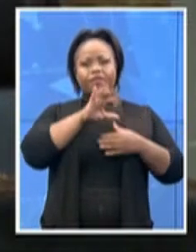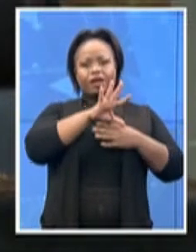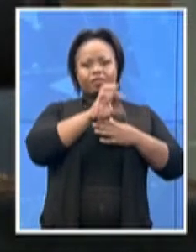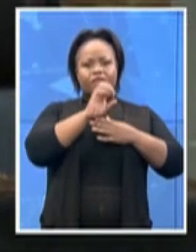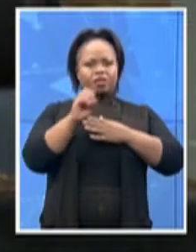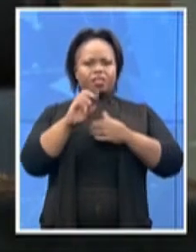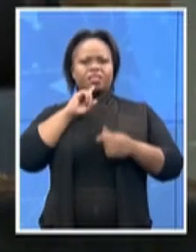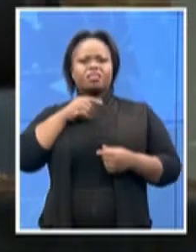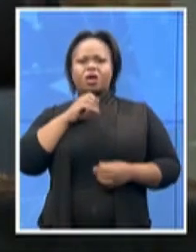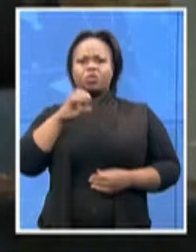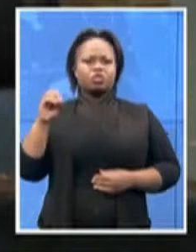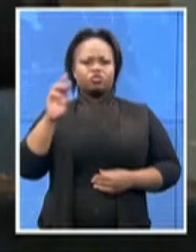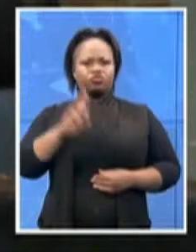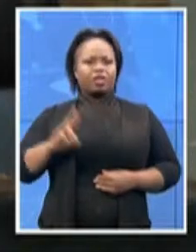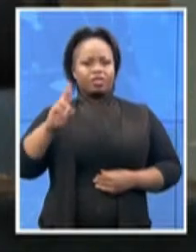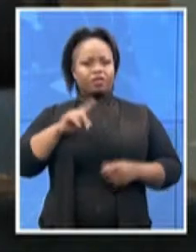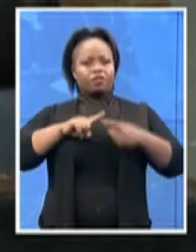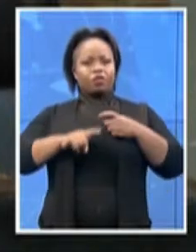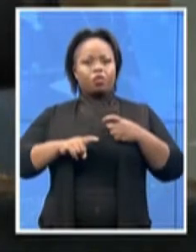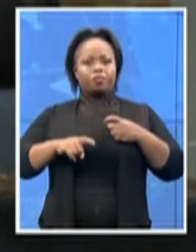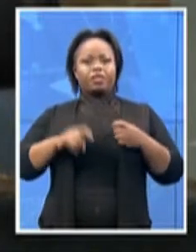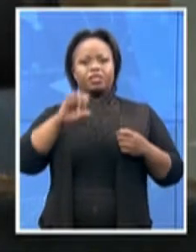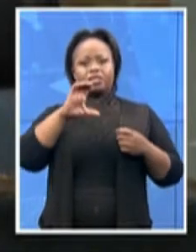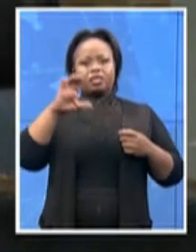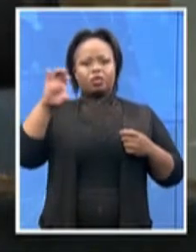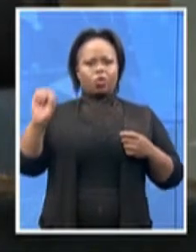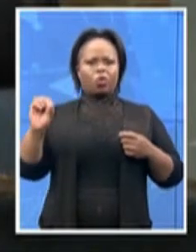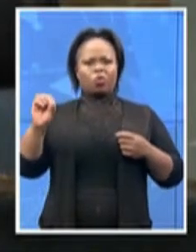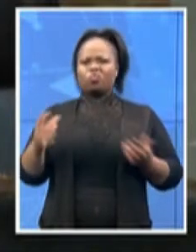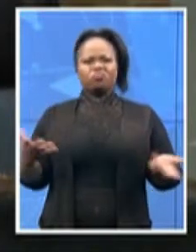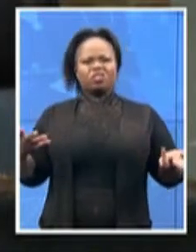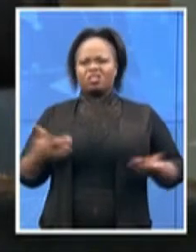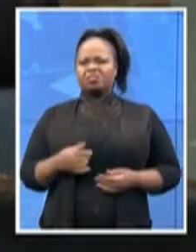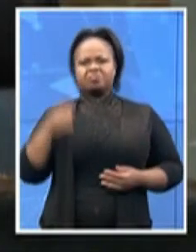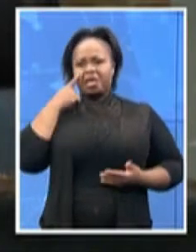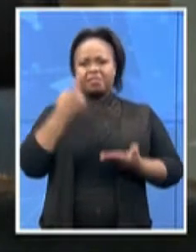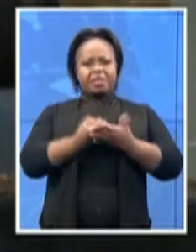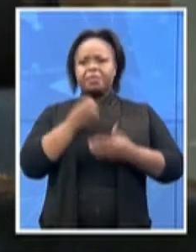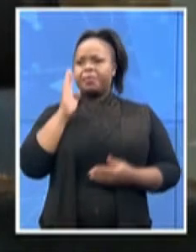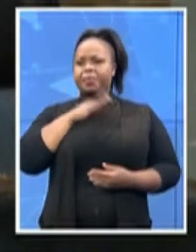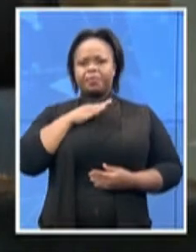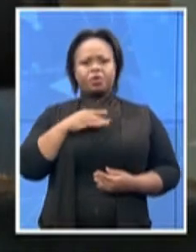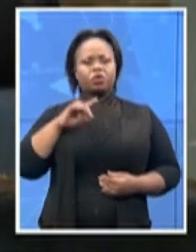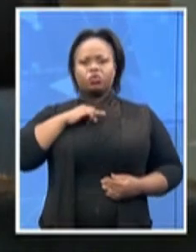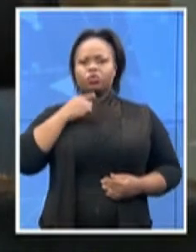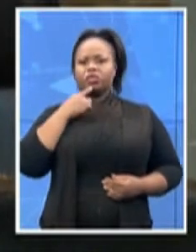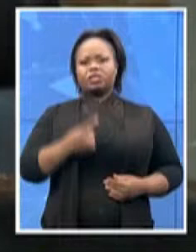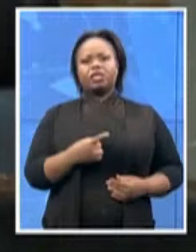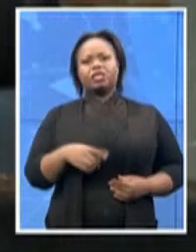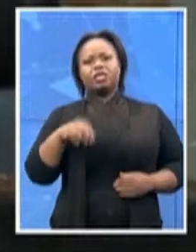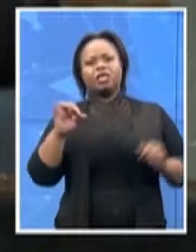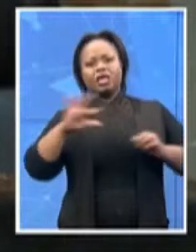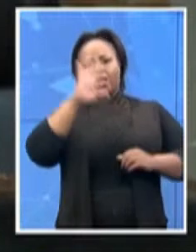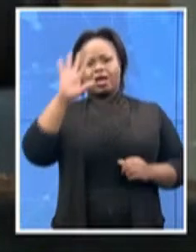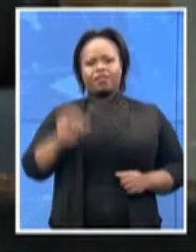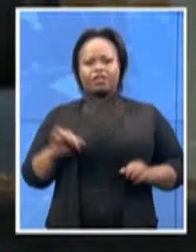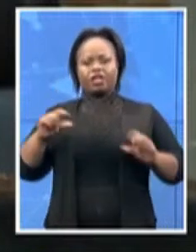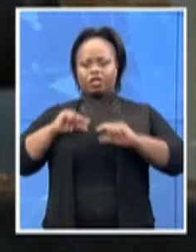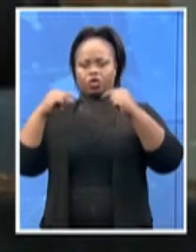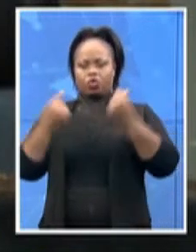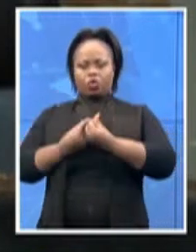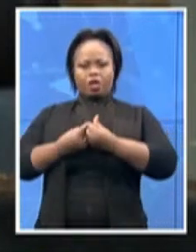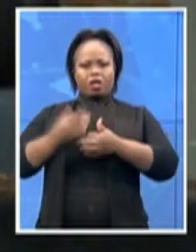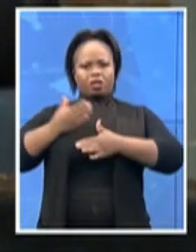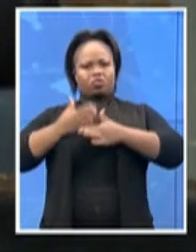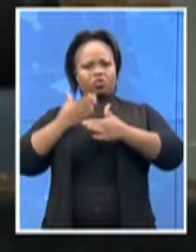CEO. There was no evidence that the African Global Operations ever made a contribution to the